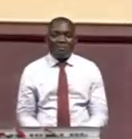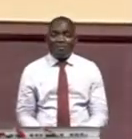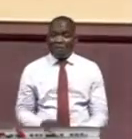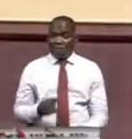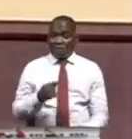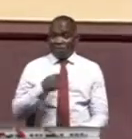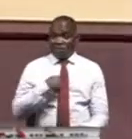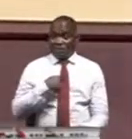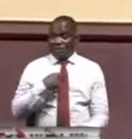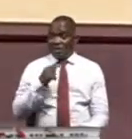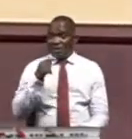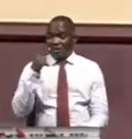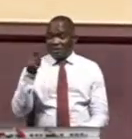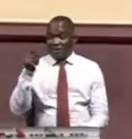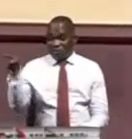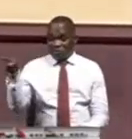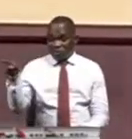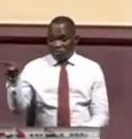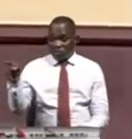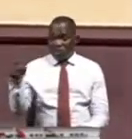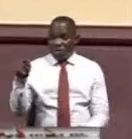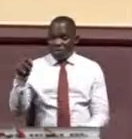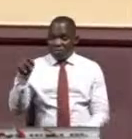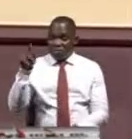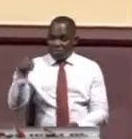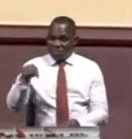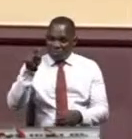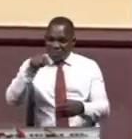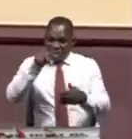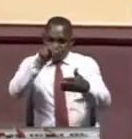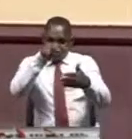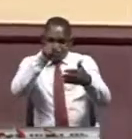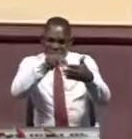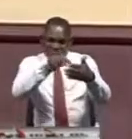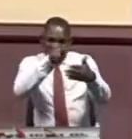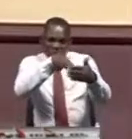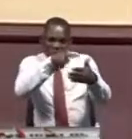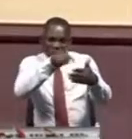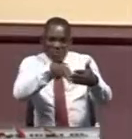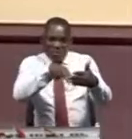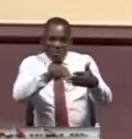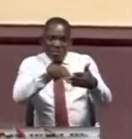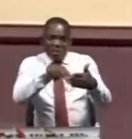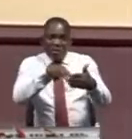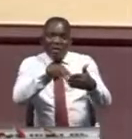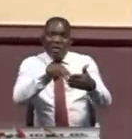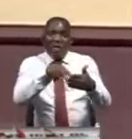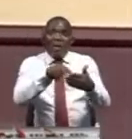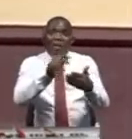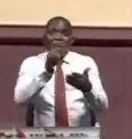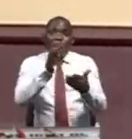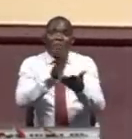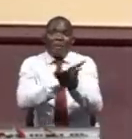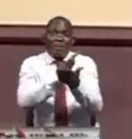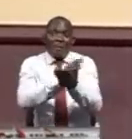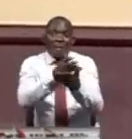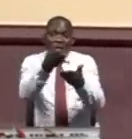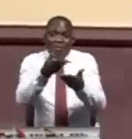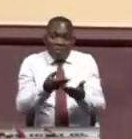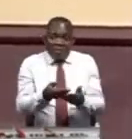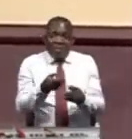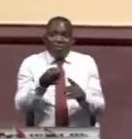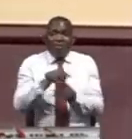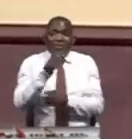saying that you should take a look at the two summary sheets from Eastern